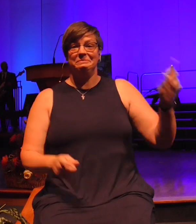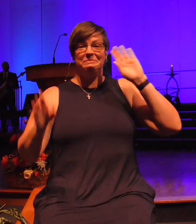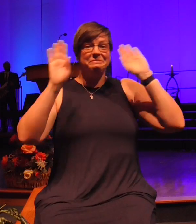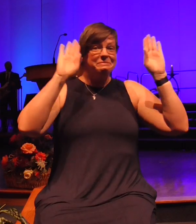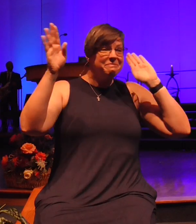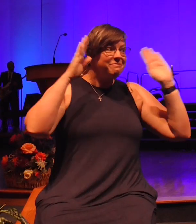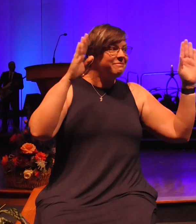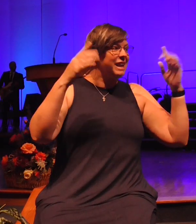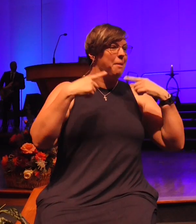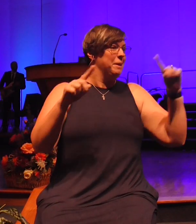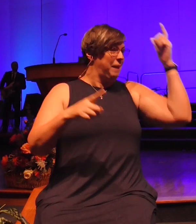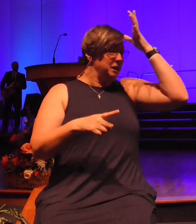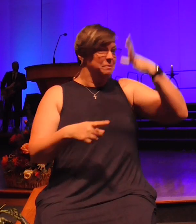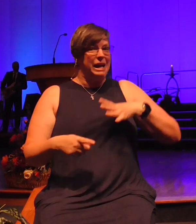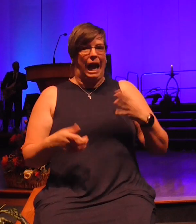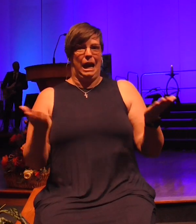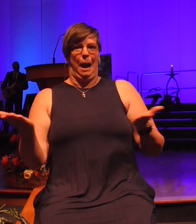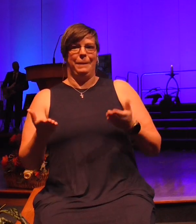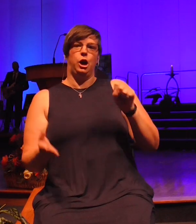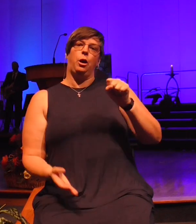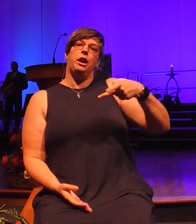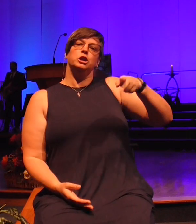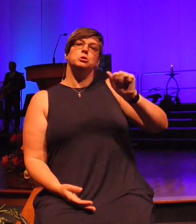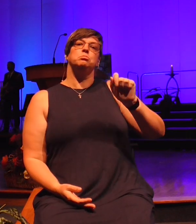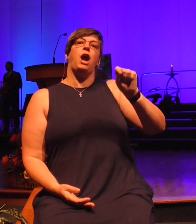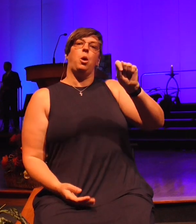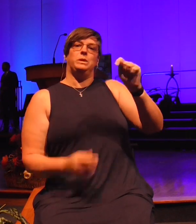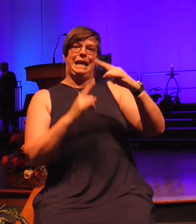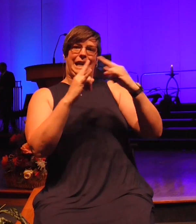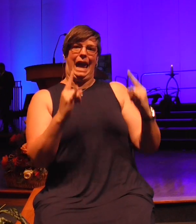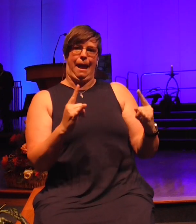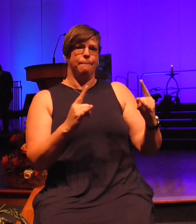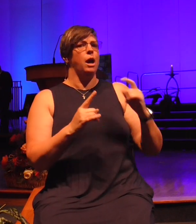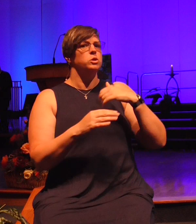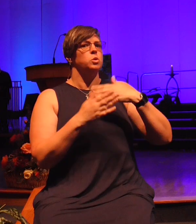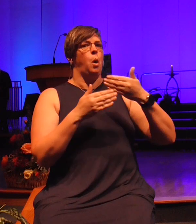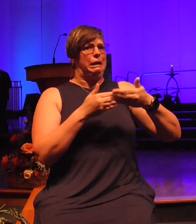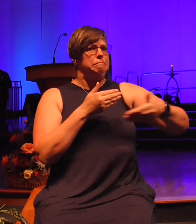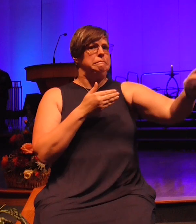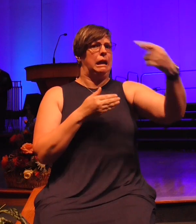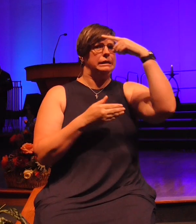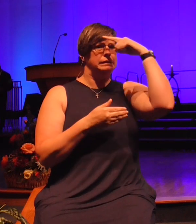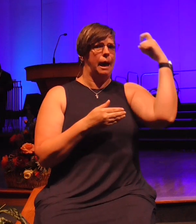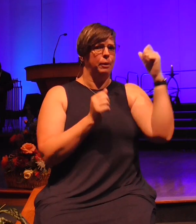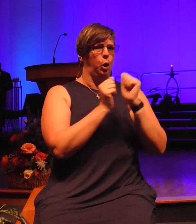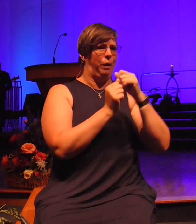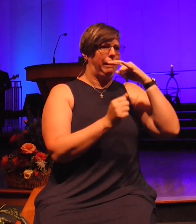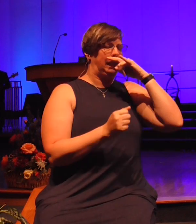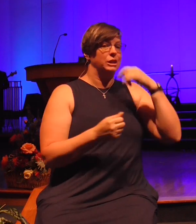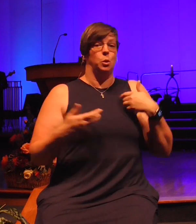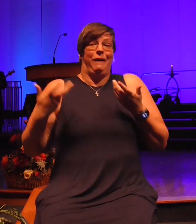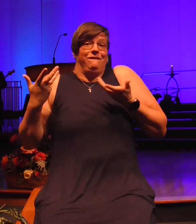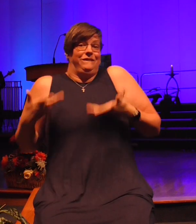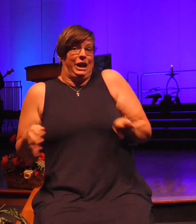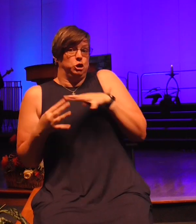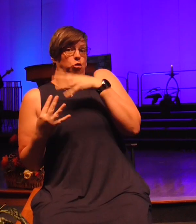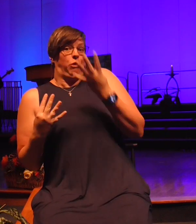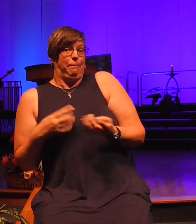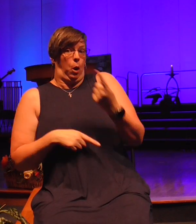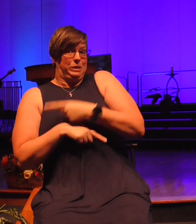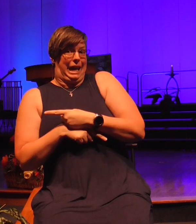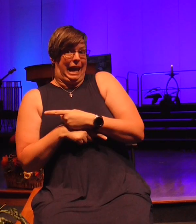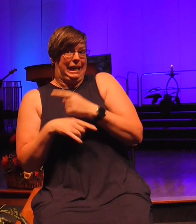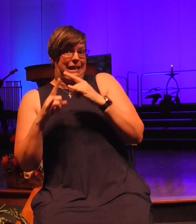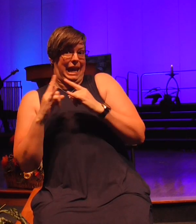Hey, it's the announcement guy. I'm over at Sprout Camp here. Sprout Camp's going on all summer with our youngest kids. We just finished up a Rainbow Day Camp